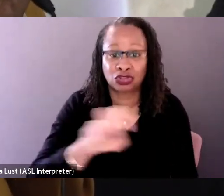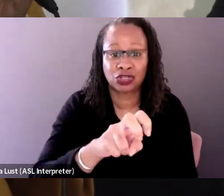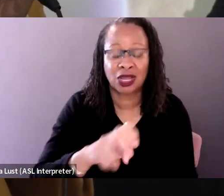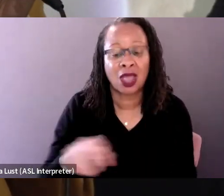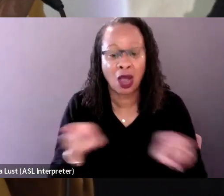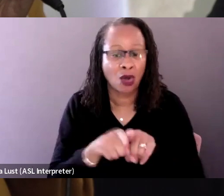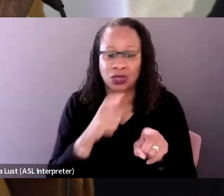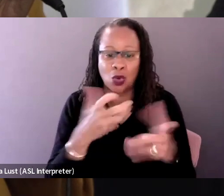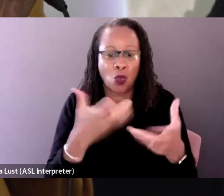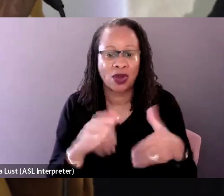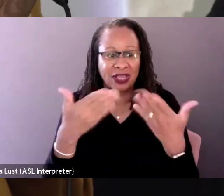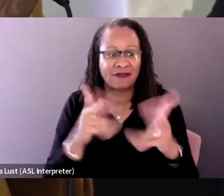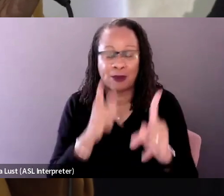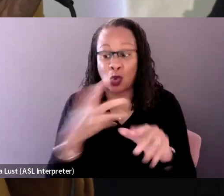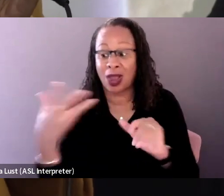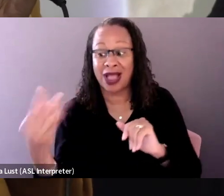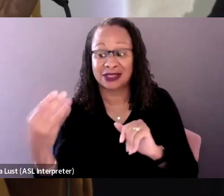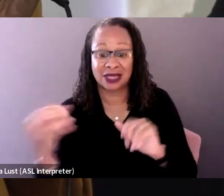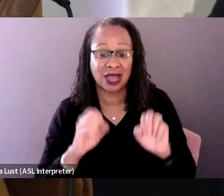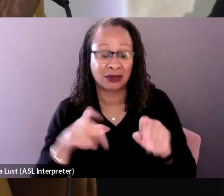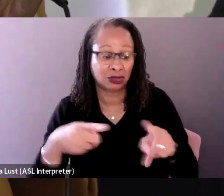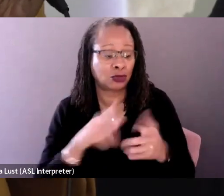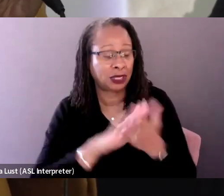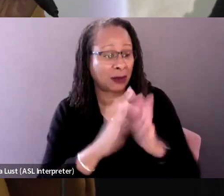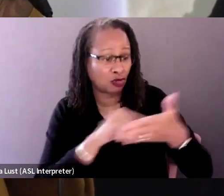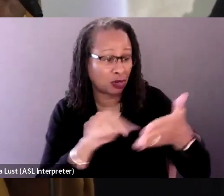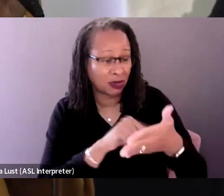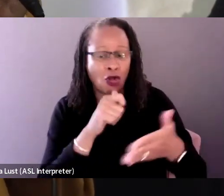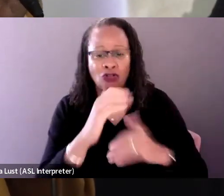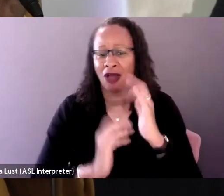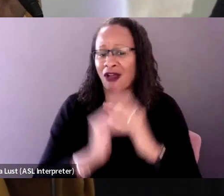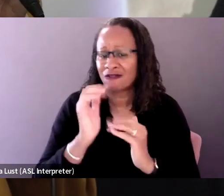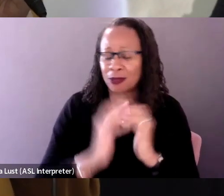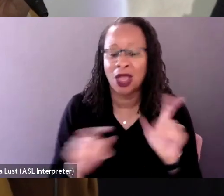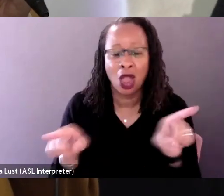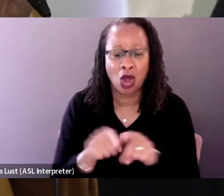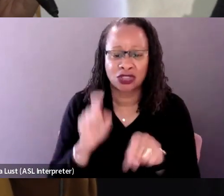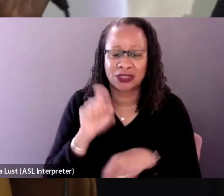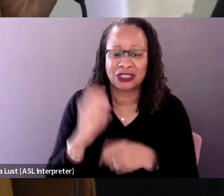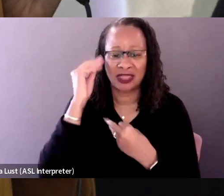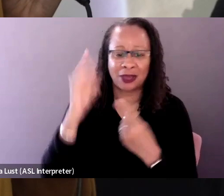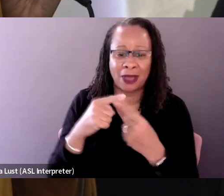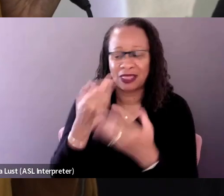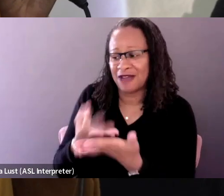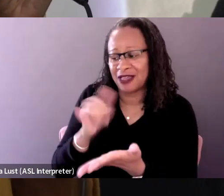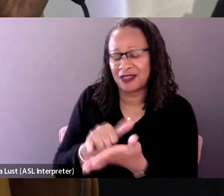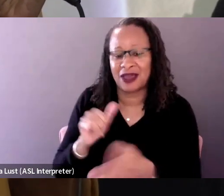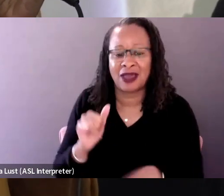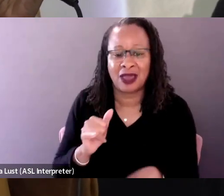are outside of that an opportunity to be critical of it or to feel uncomfortable. And then also, I had to think about the fact that, you know, Renee will watch this